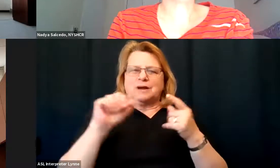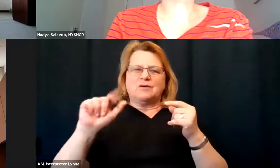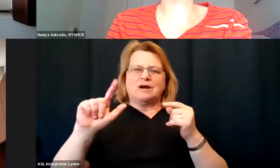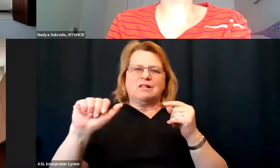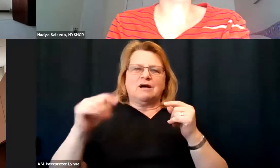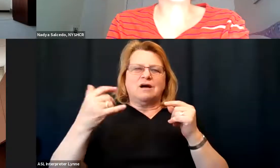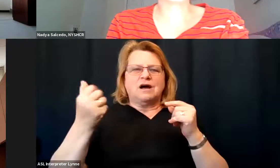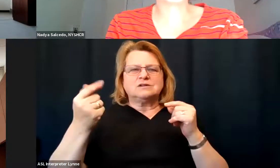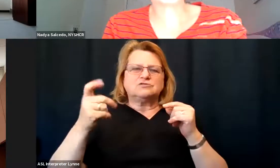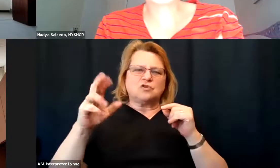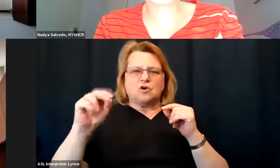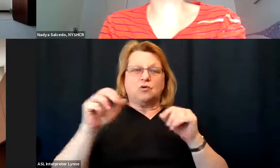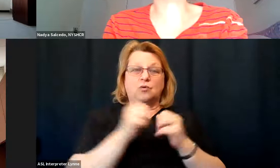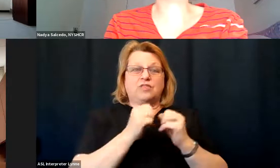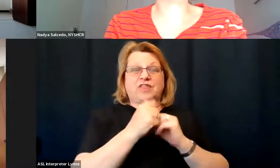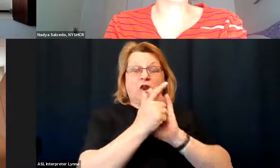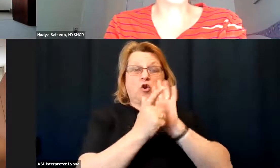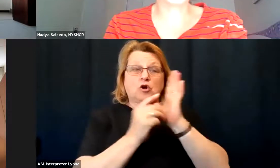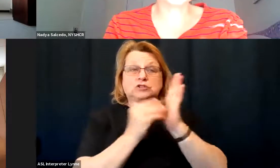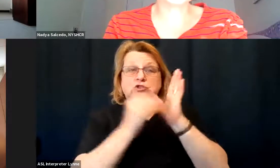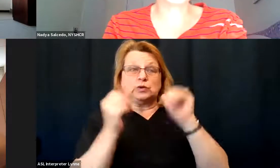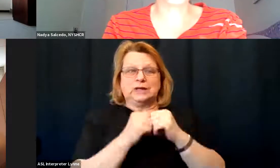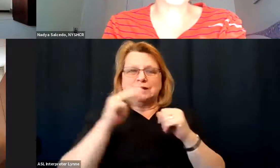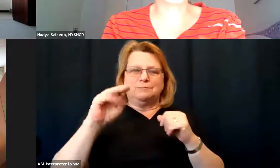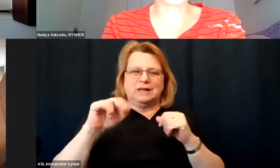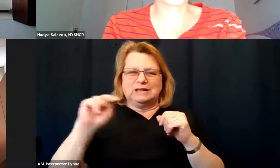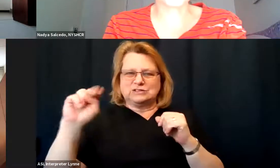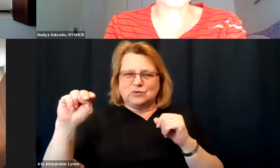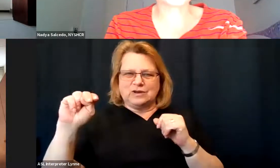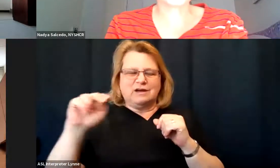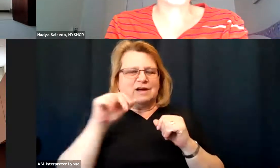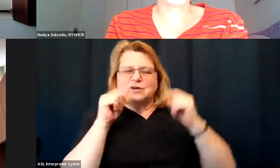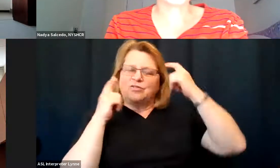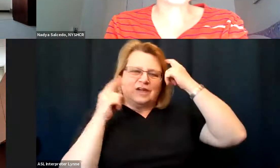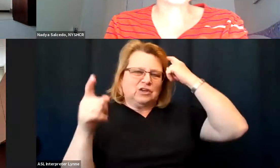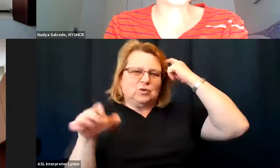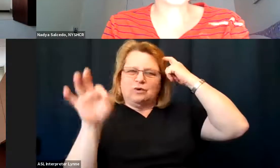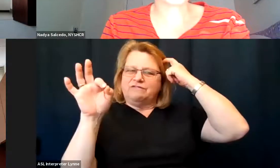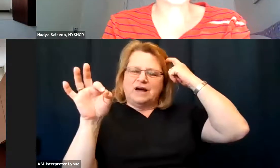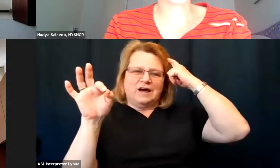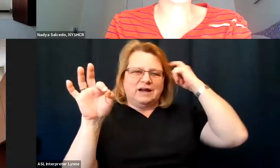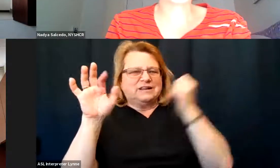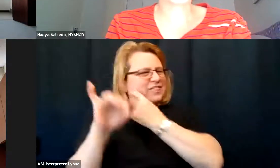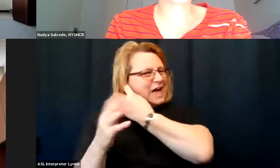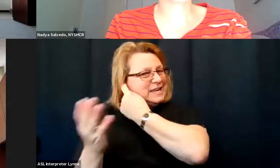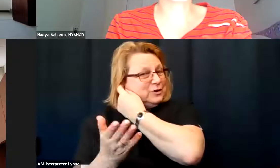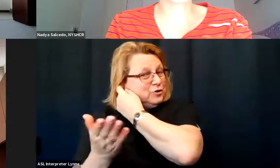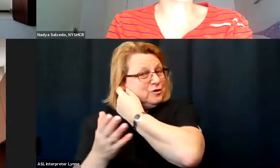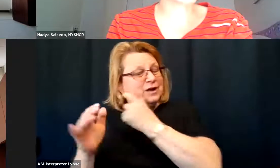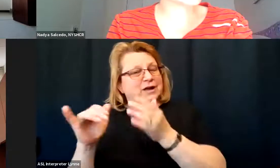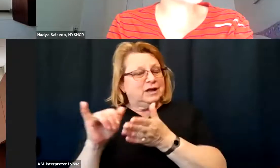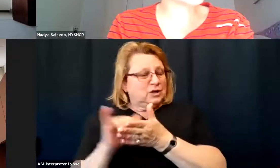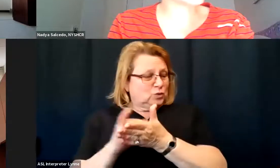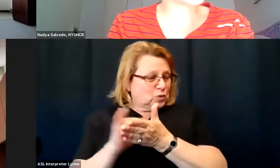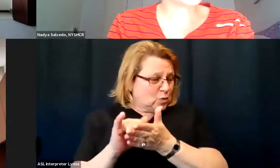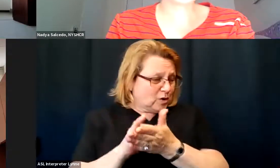with the lawsuit in Minnesota, I don't think that you will find the basis for that here in New York. As